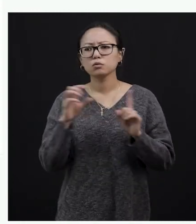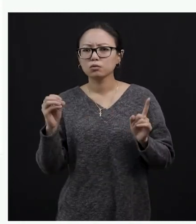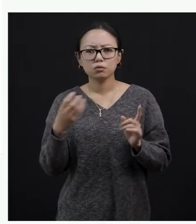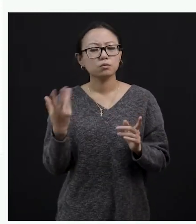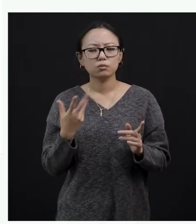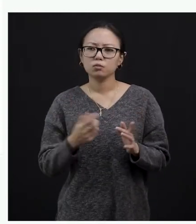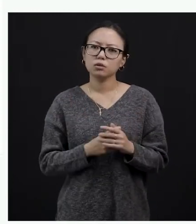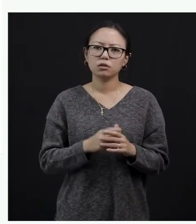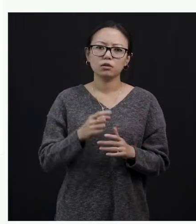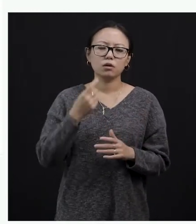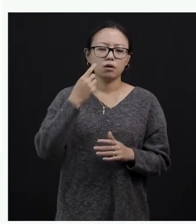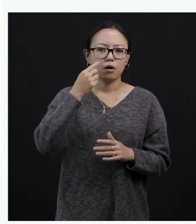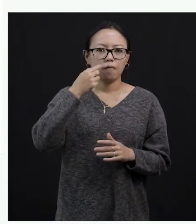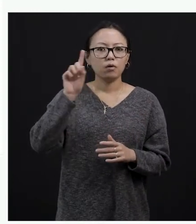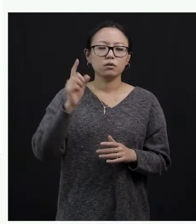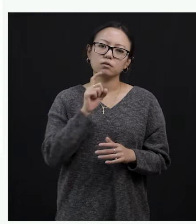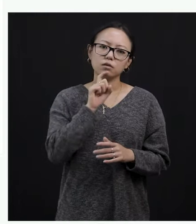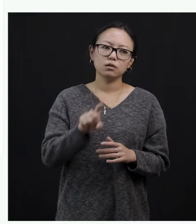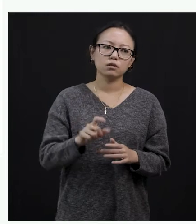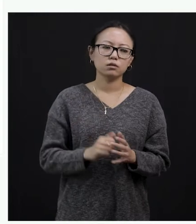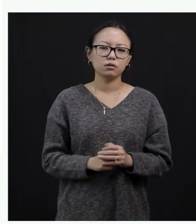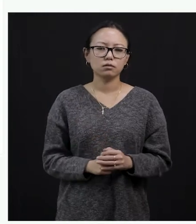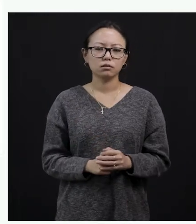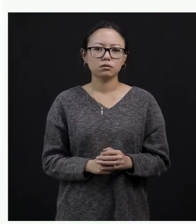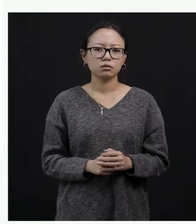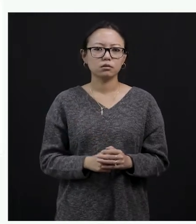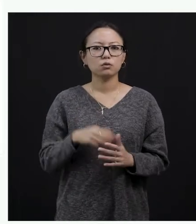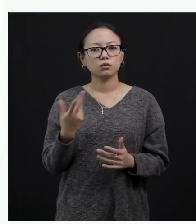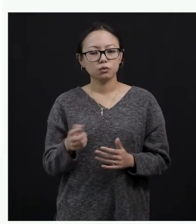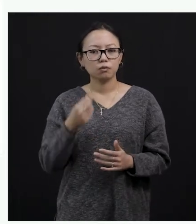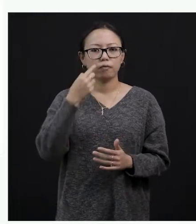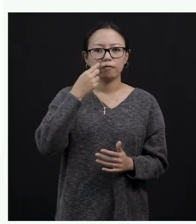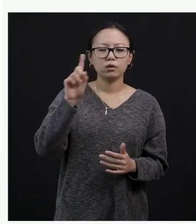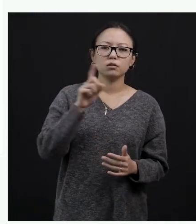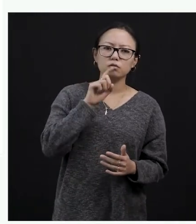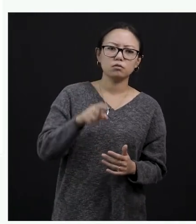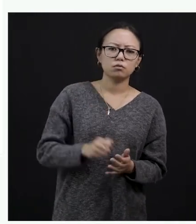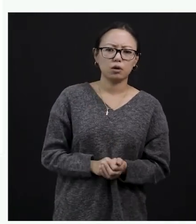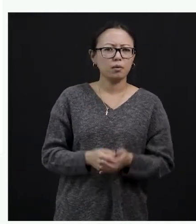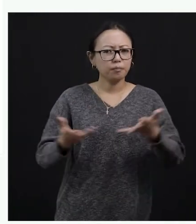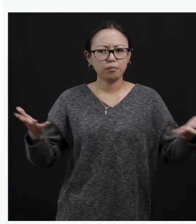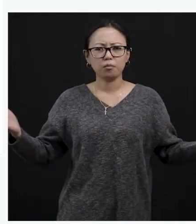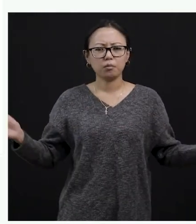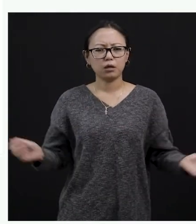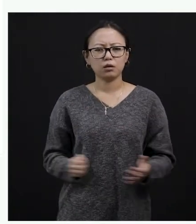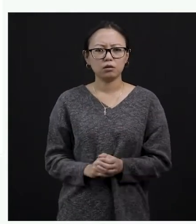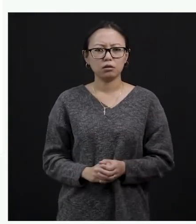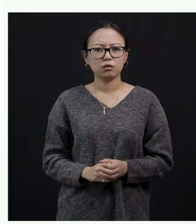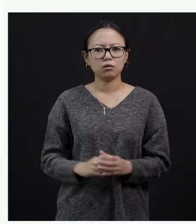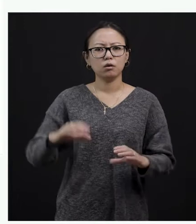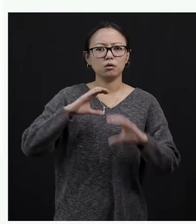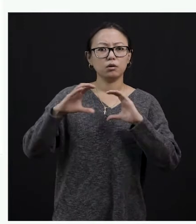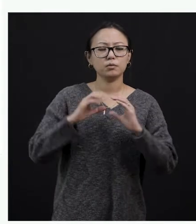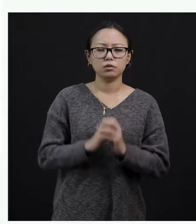Lidong's father told her that there are so many ways she can send the reply to her aunt, but since she